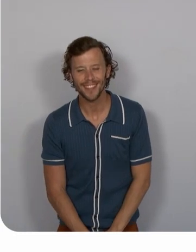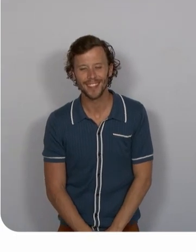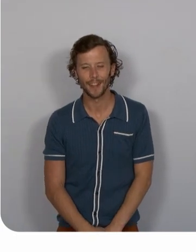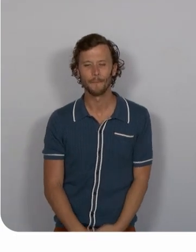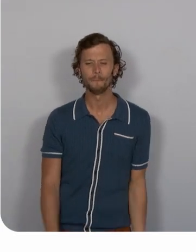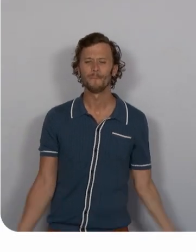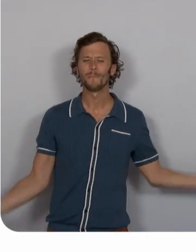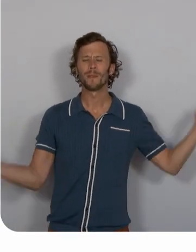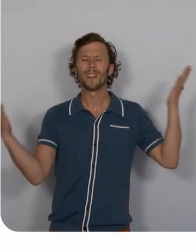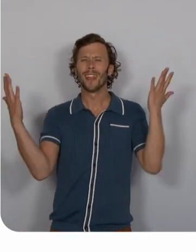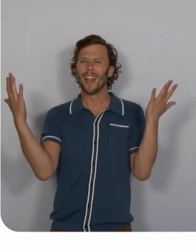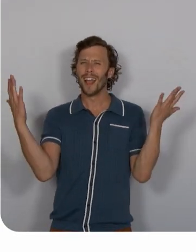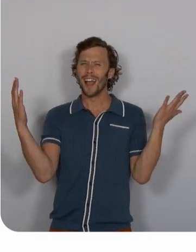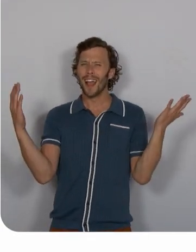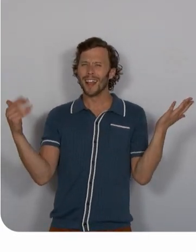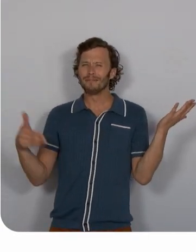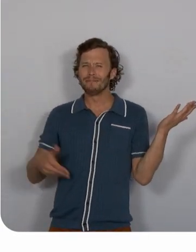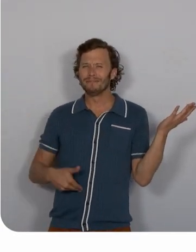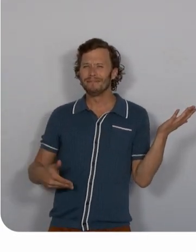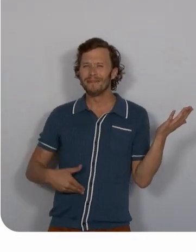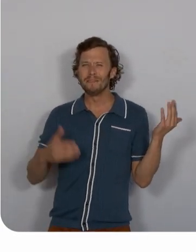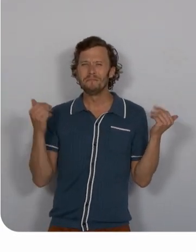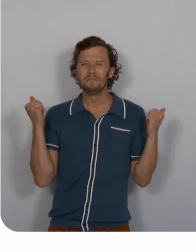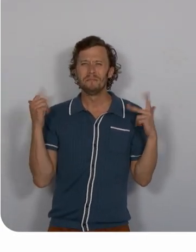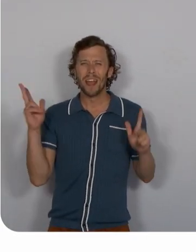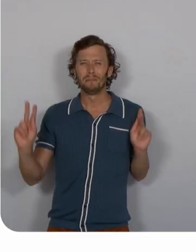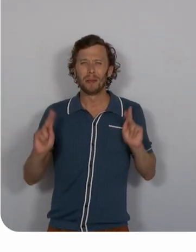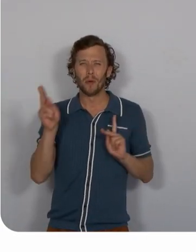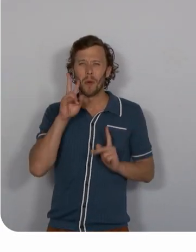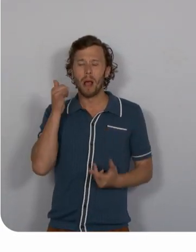Why do I have a feeling a bunch of us are going to call in sick that day?